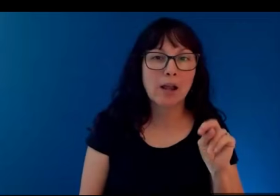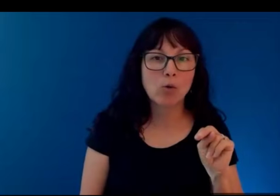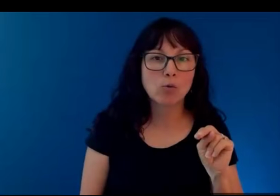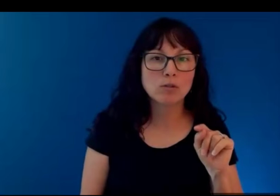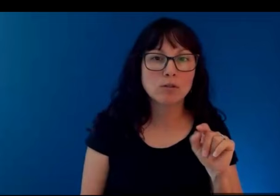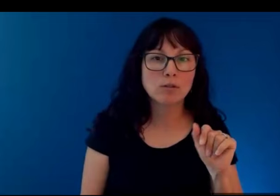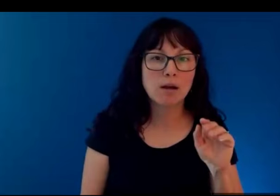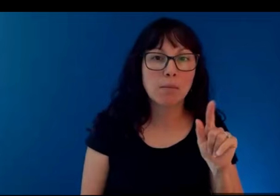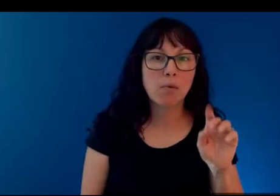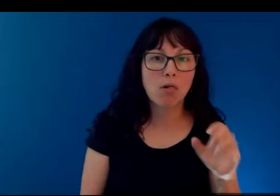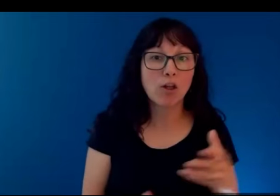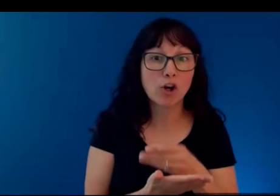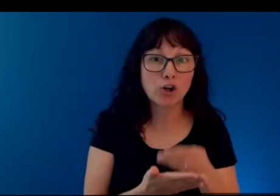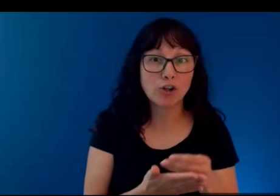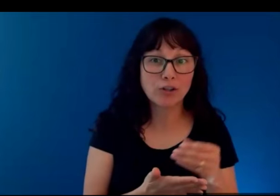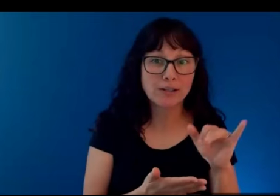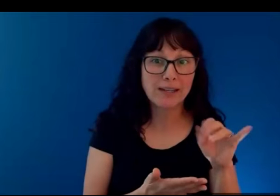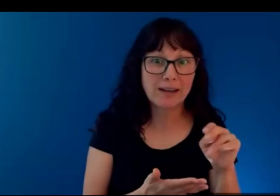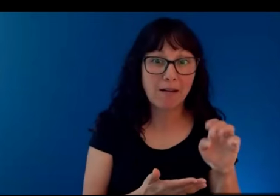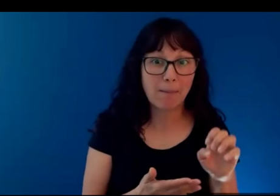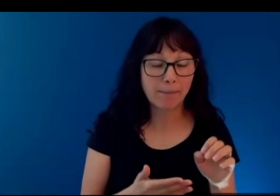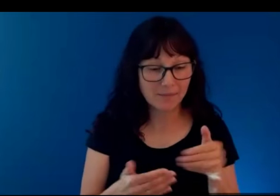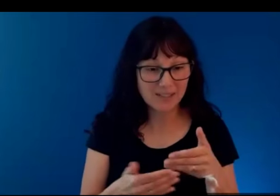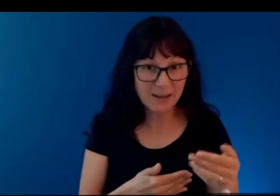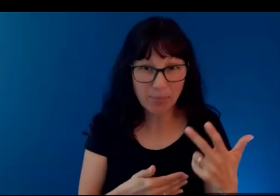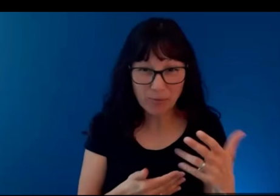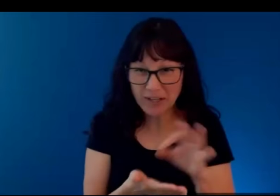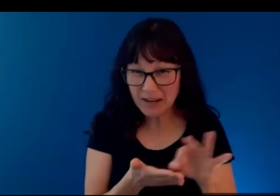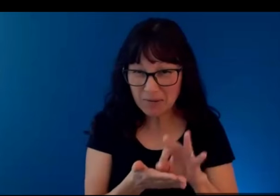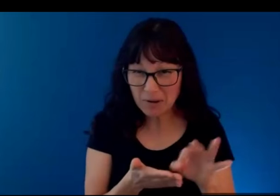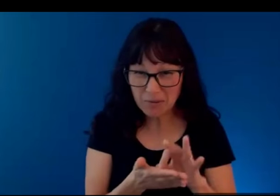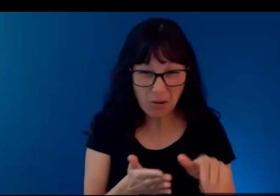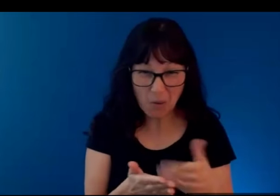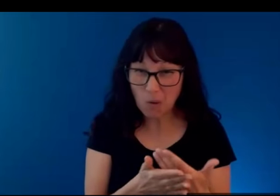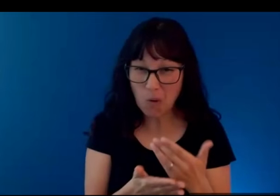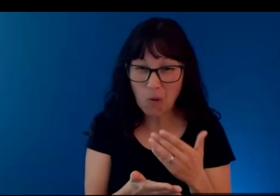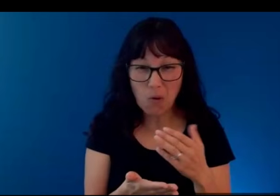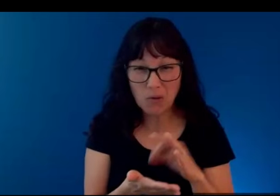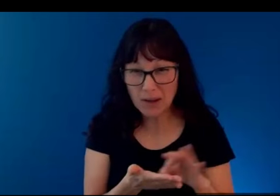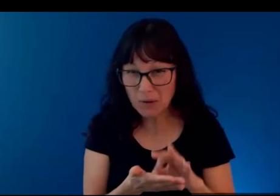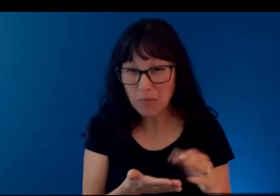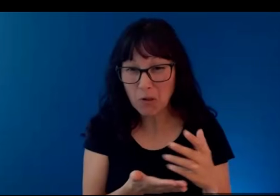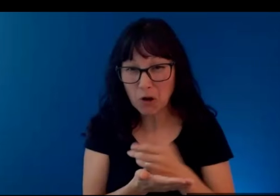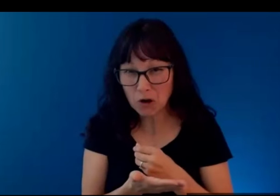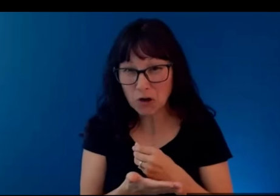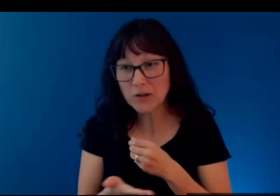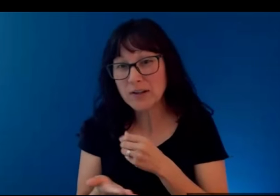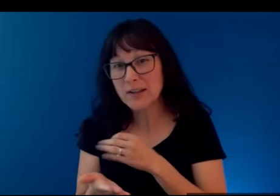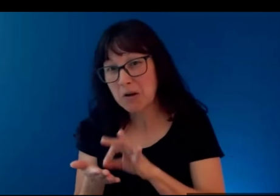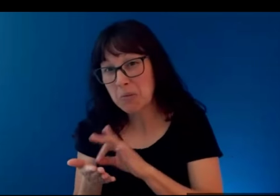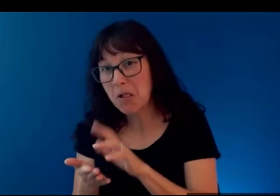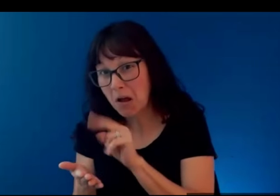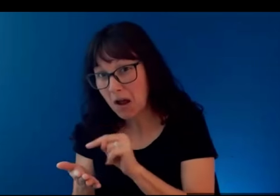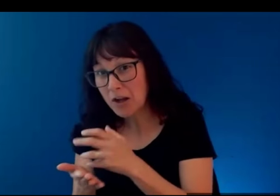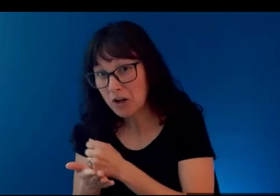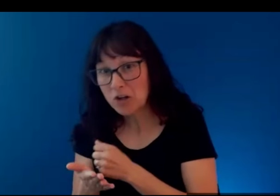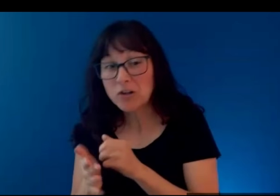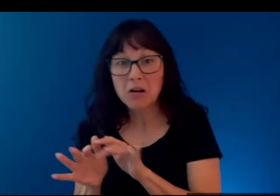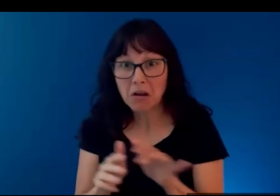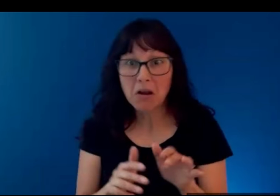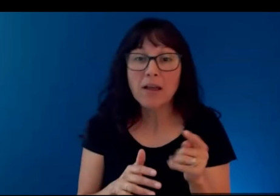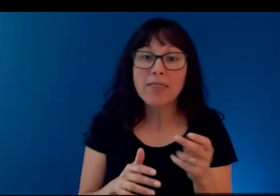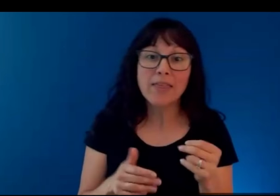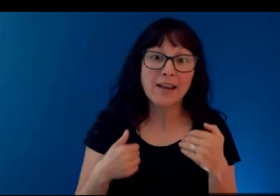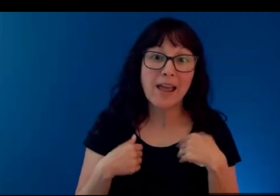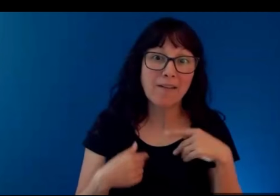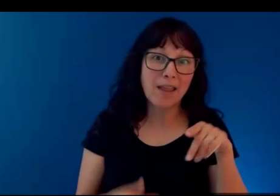income. Step 3, you're counting all the money, all the countable unearned income, all the countable earned income, and there's a